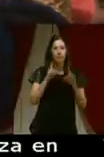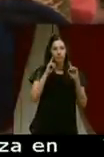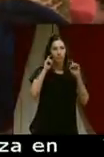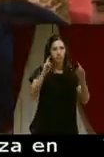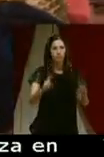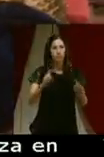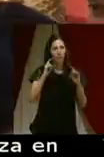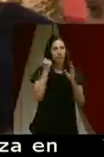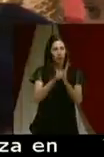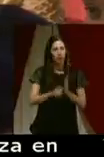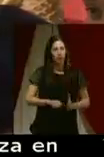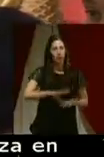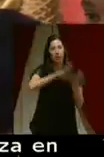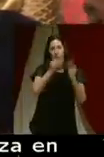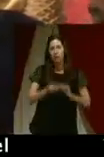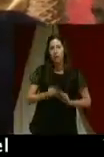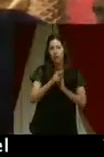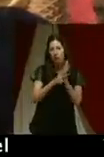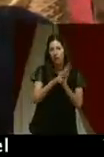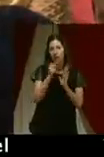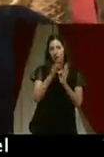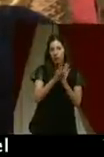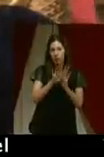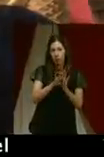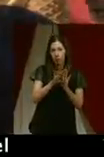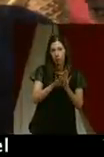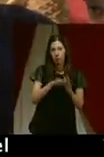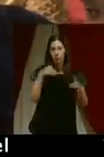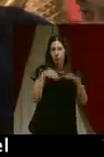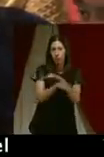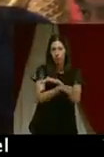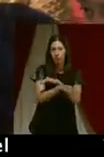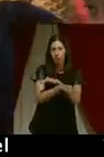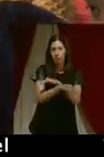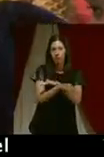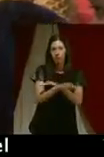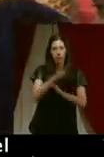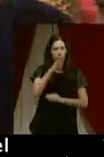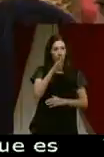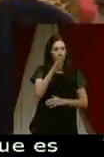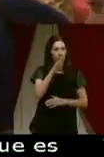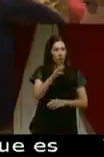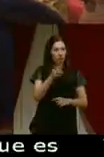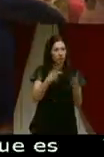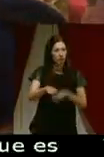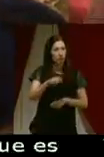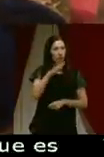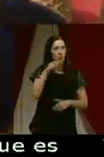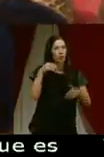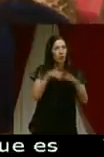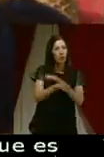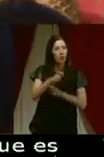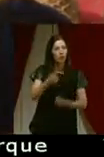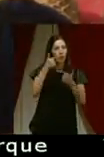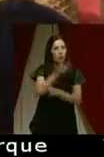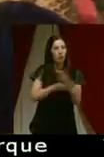advocating this concept. Applications, accessible applications, are a business